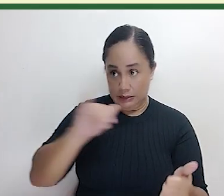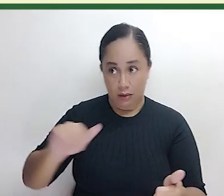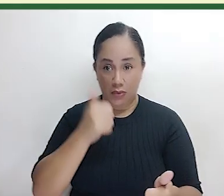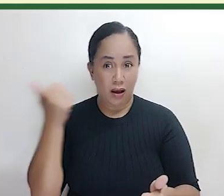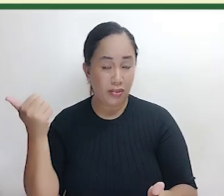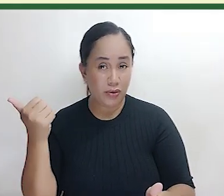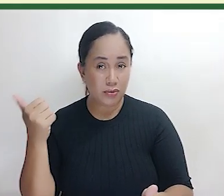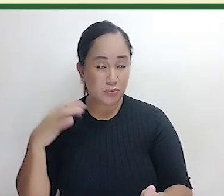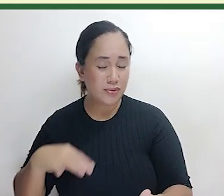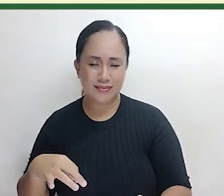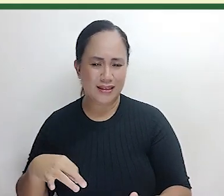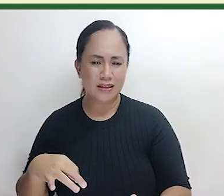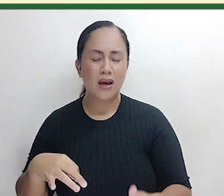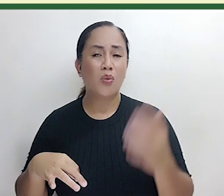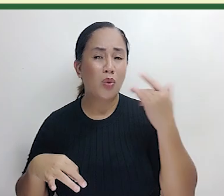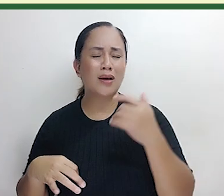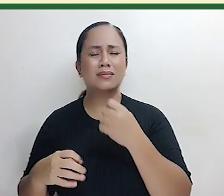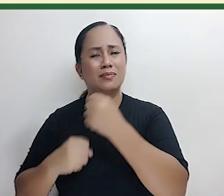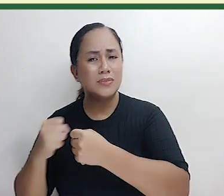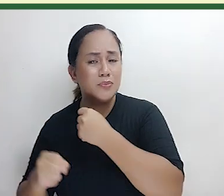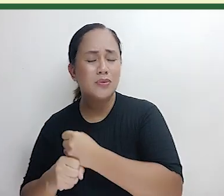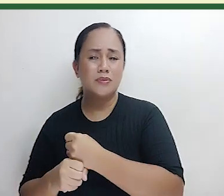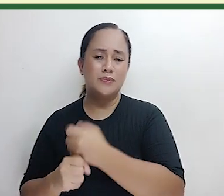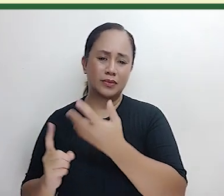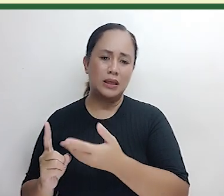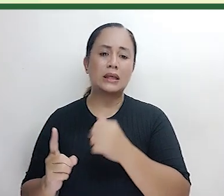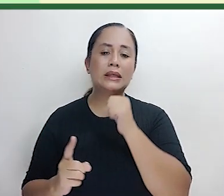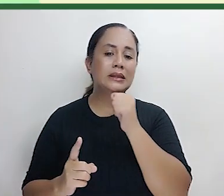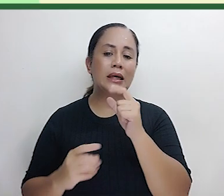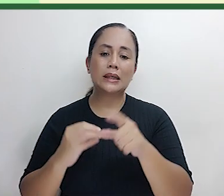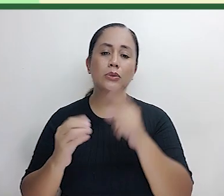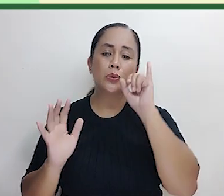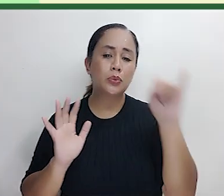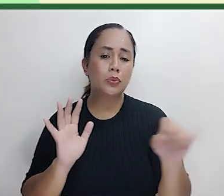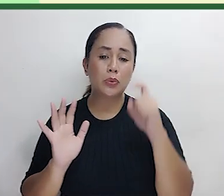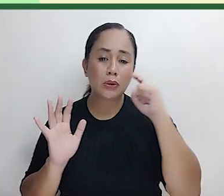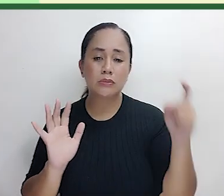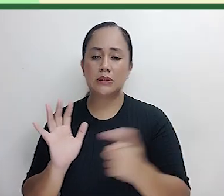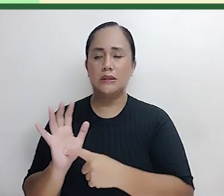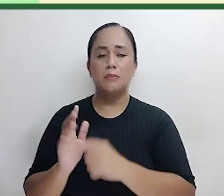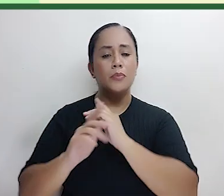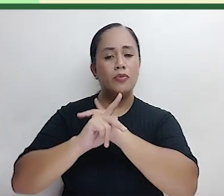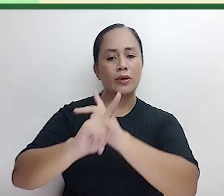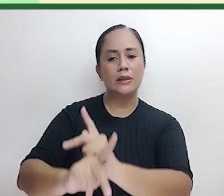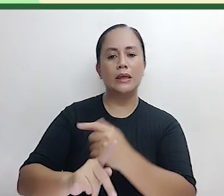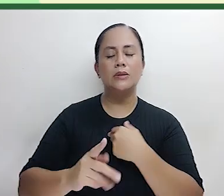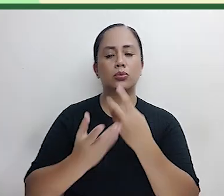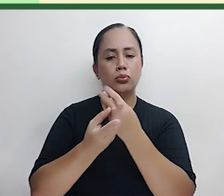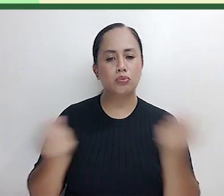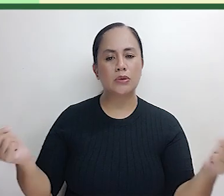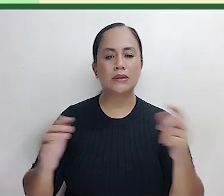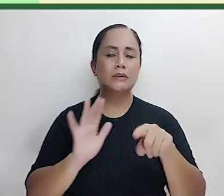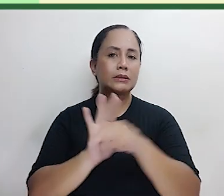is not a gain if there are people suffering because of it. This is about recognizing,